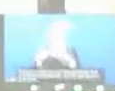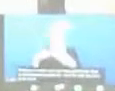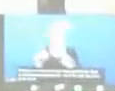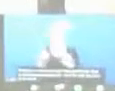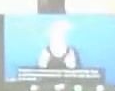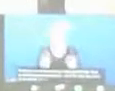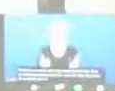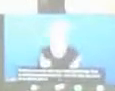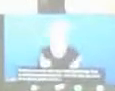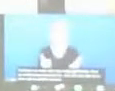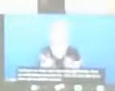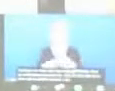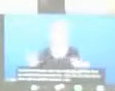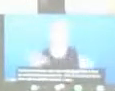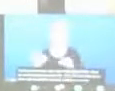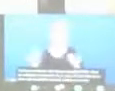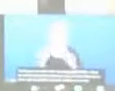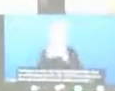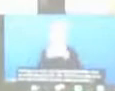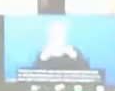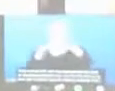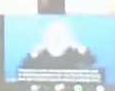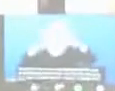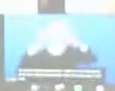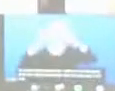put this together, visioning it, imagining it with Gary.